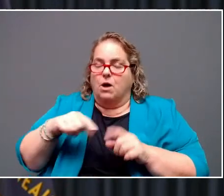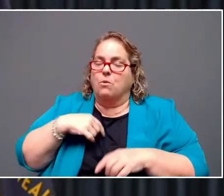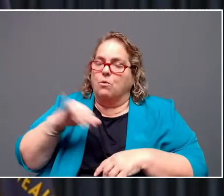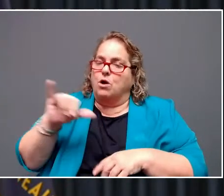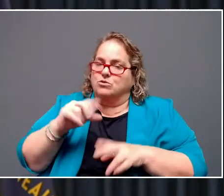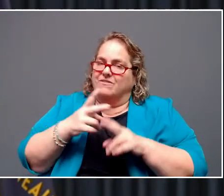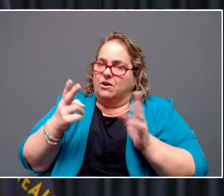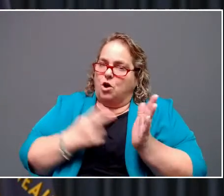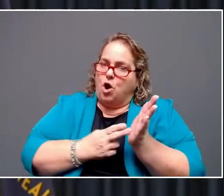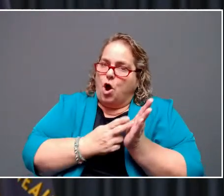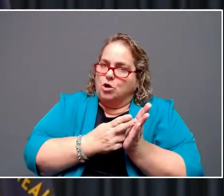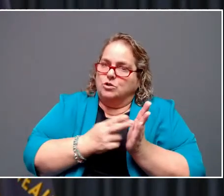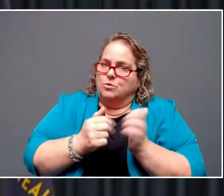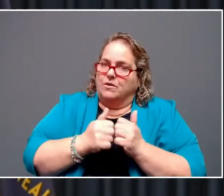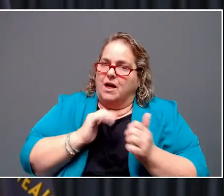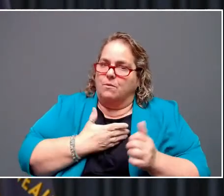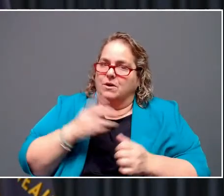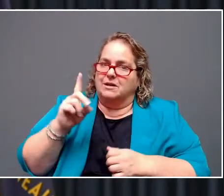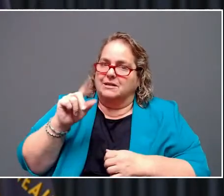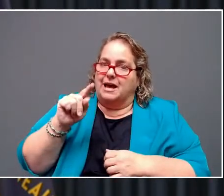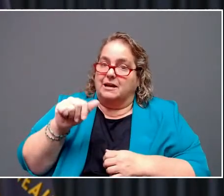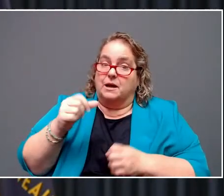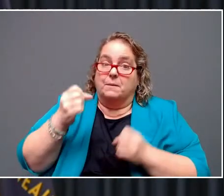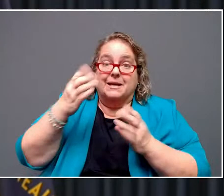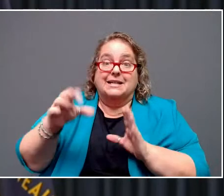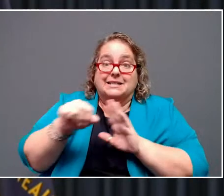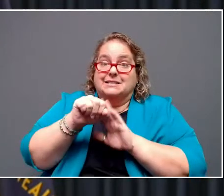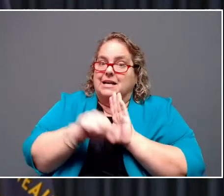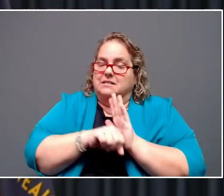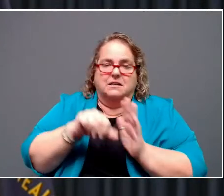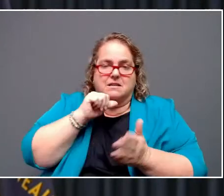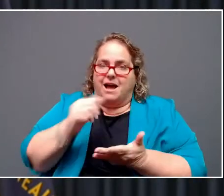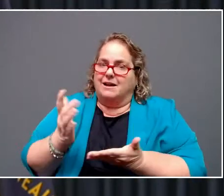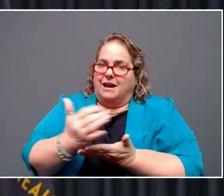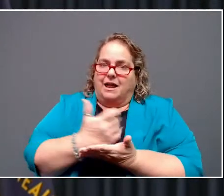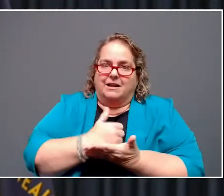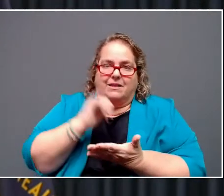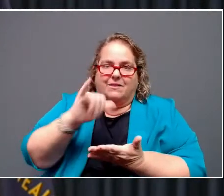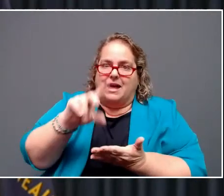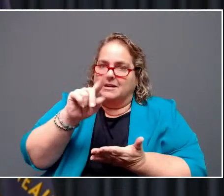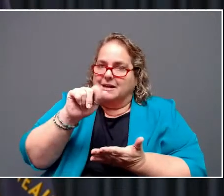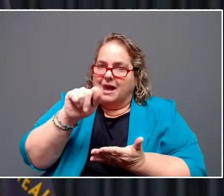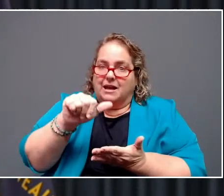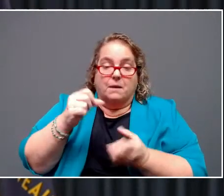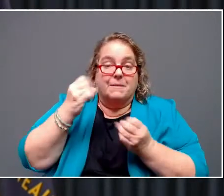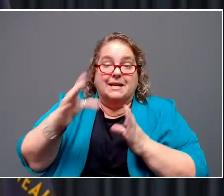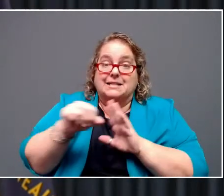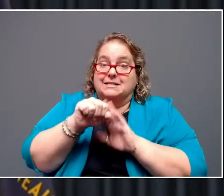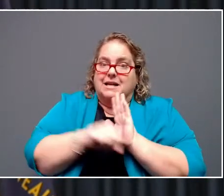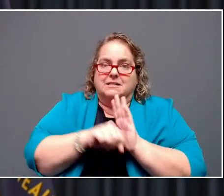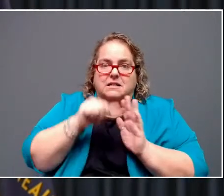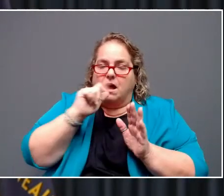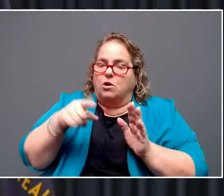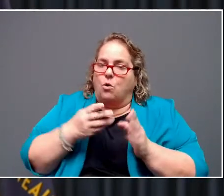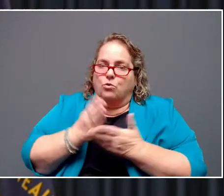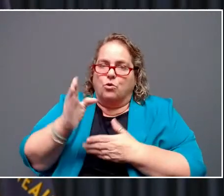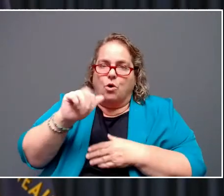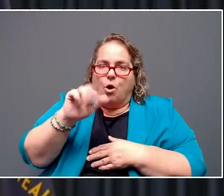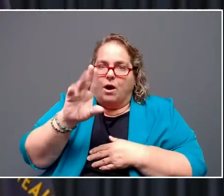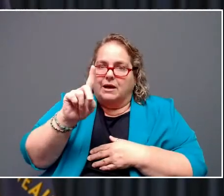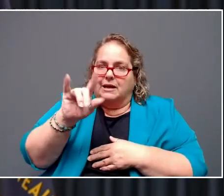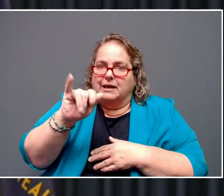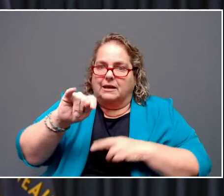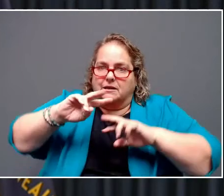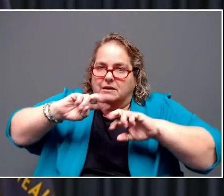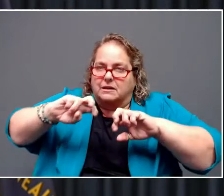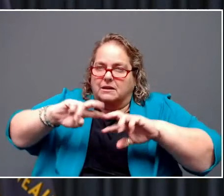A lot of states aren't collecting this data anymore. A lot of states didn't go through and do the audits so that we can recognize everyone